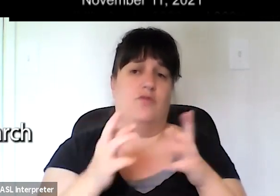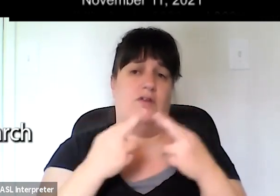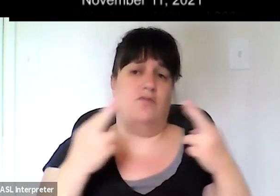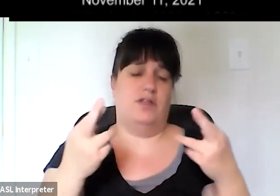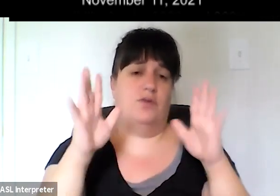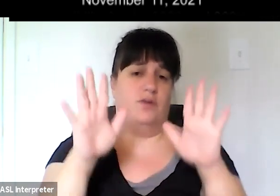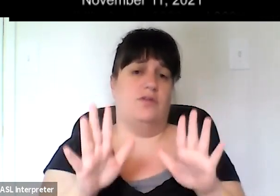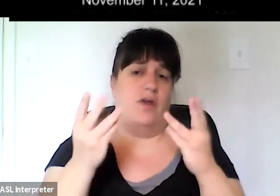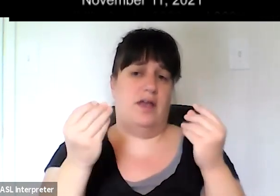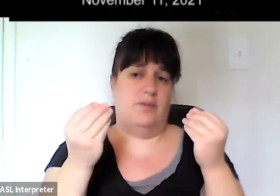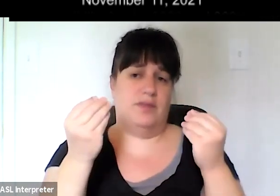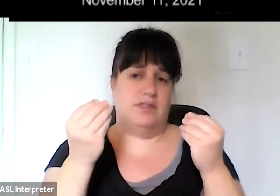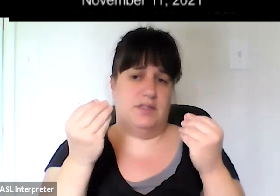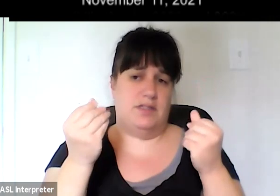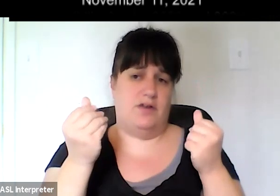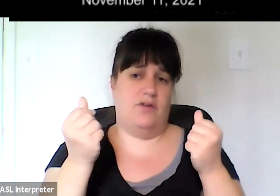material on